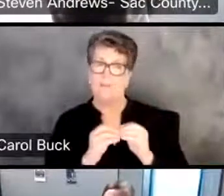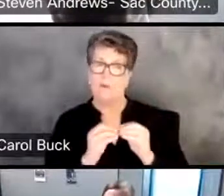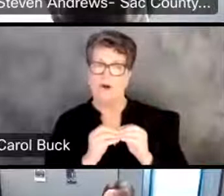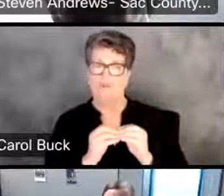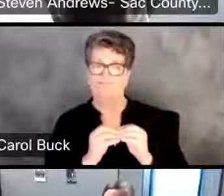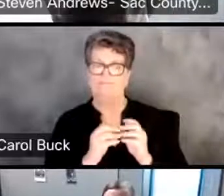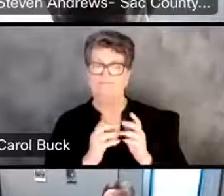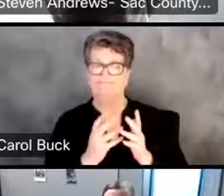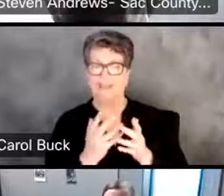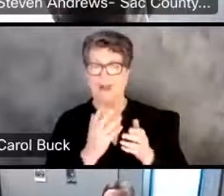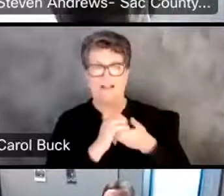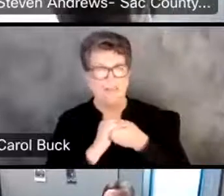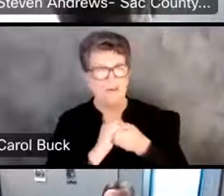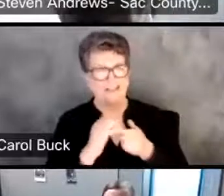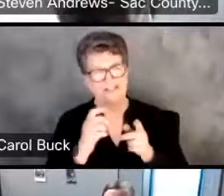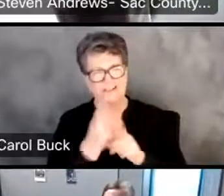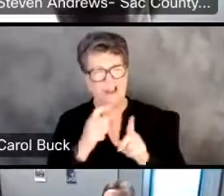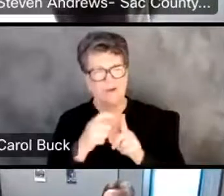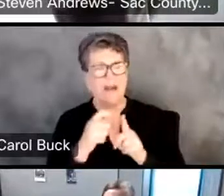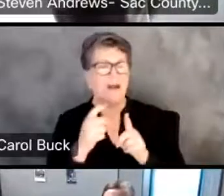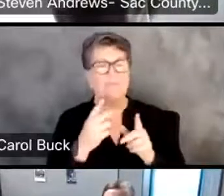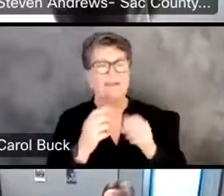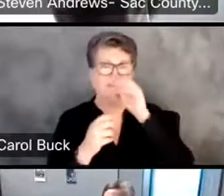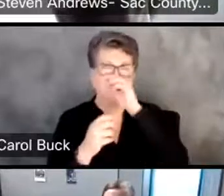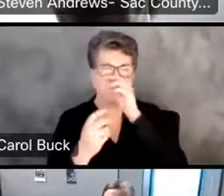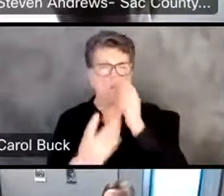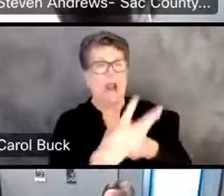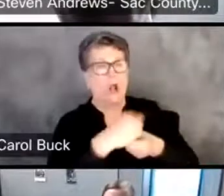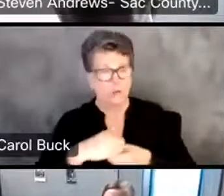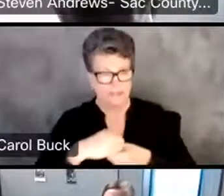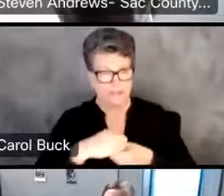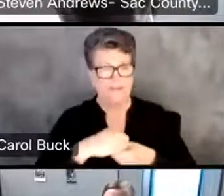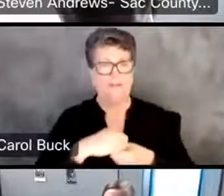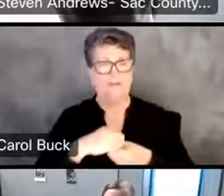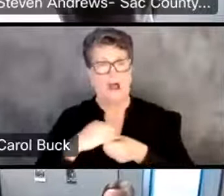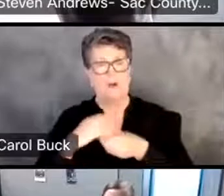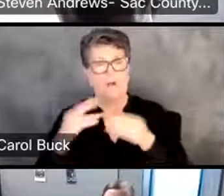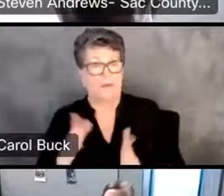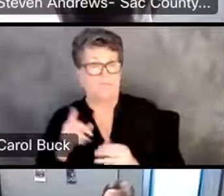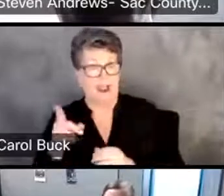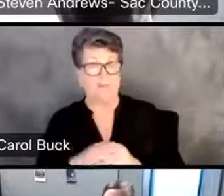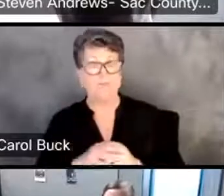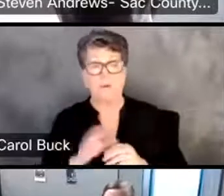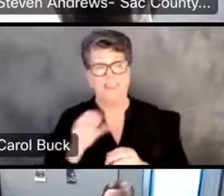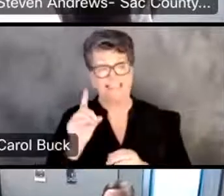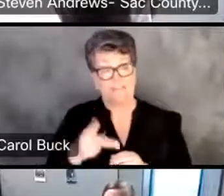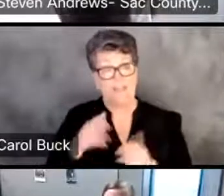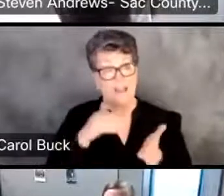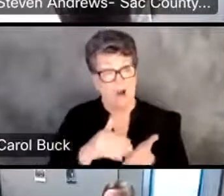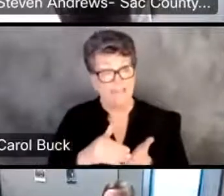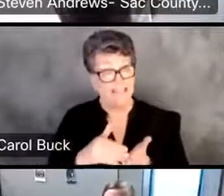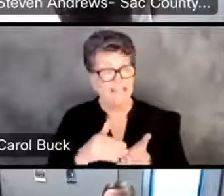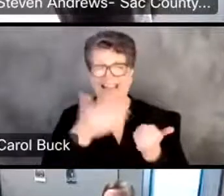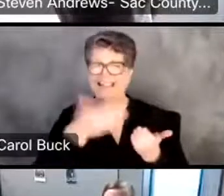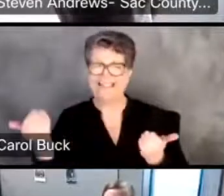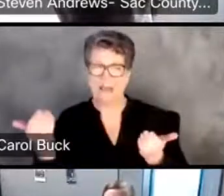I don't know if collaboration is a word because I think there's always collaboration, but there's more inclusion of providers. With SDP, oftentimes that's separate from